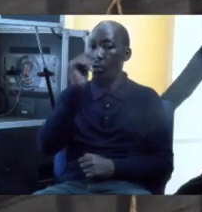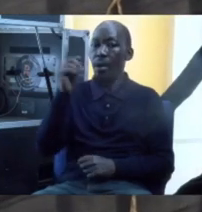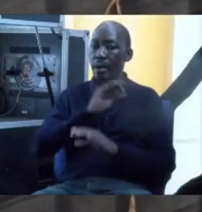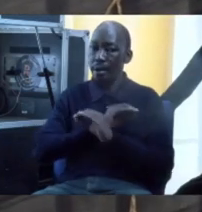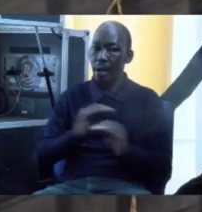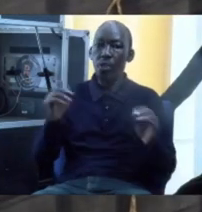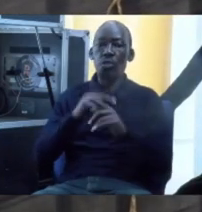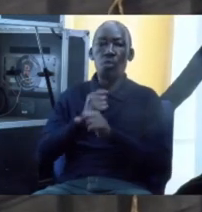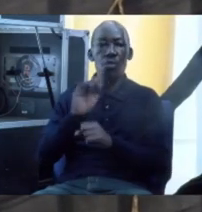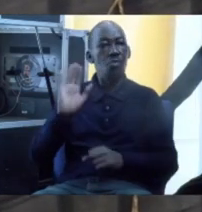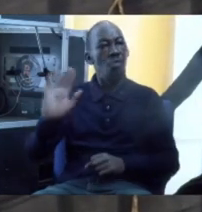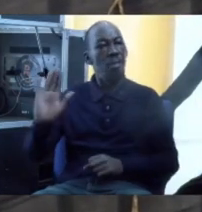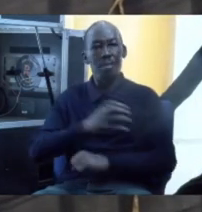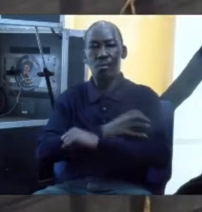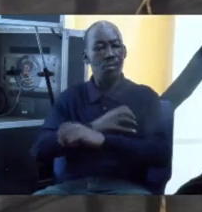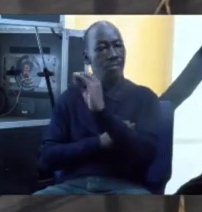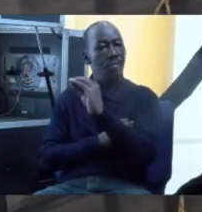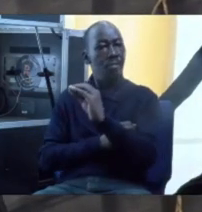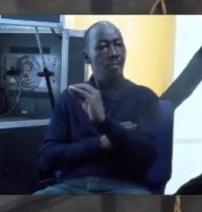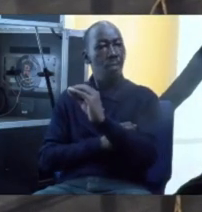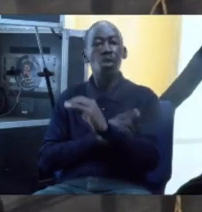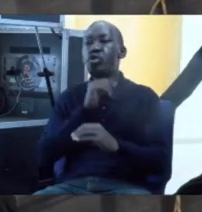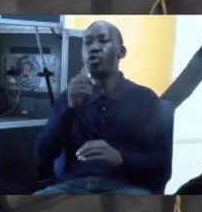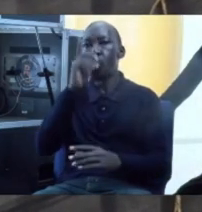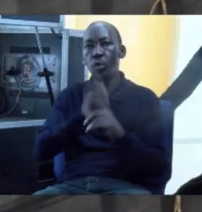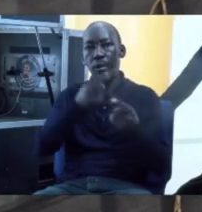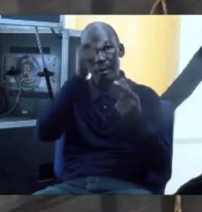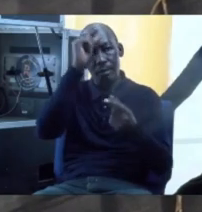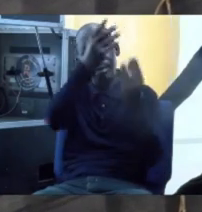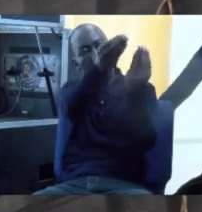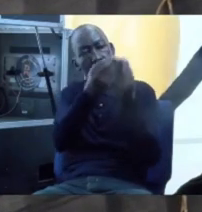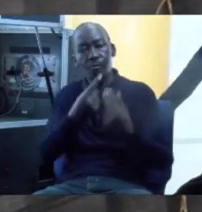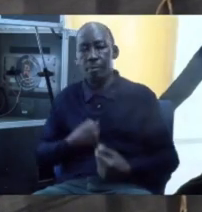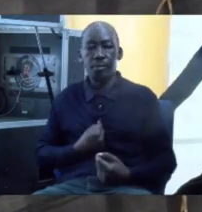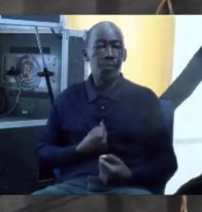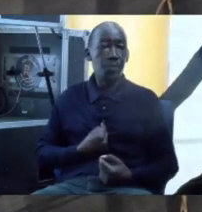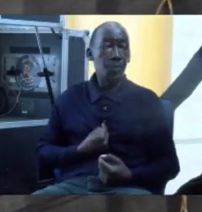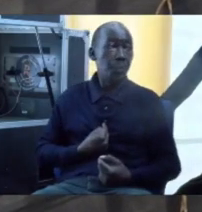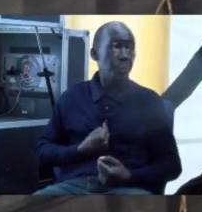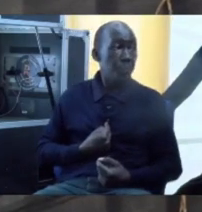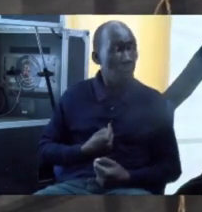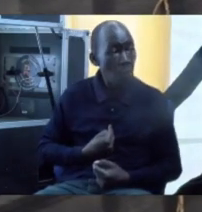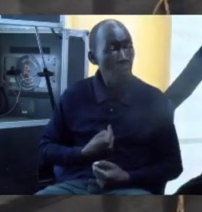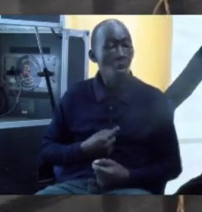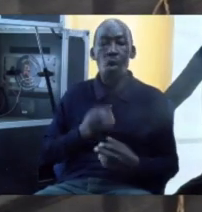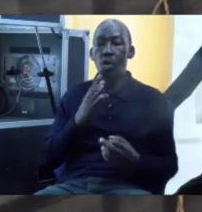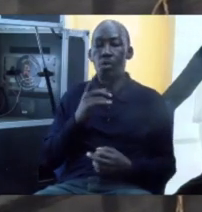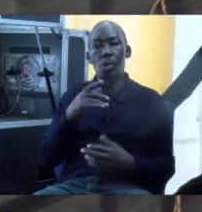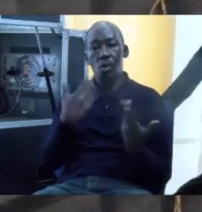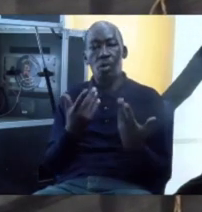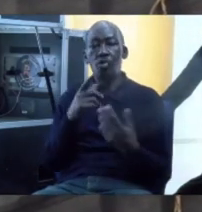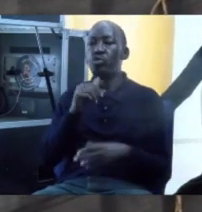kwa you. Sababu haitokani na chochote. It's not that, like, oh, the government gave me. Can I continue? Our government, no.